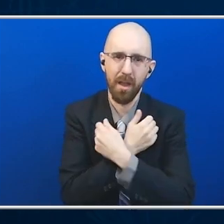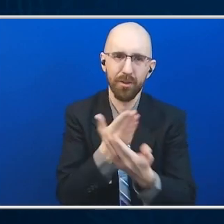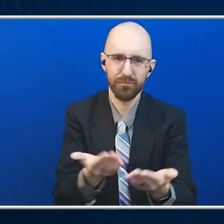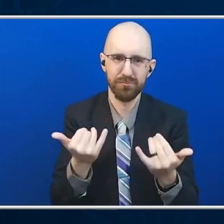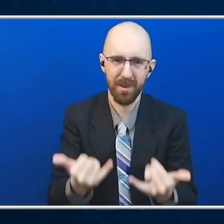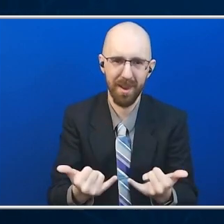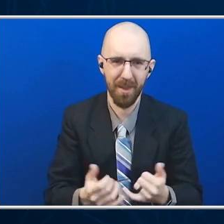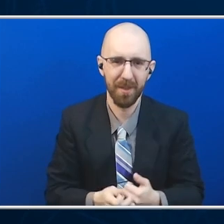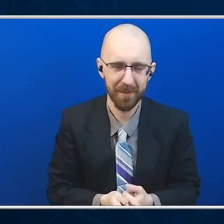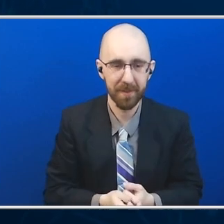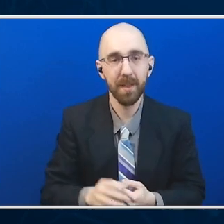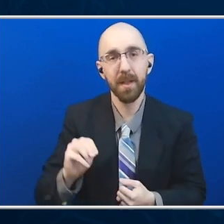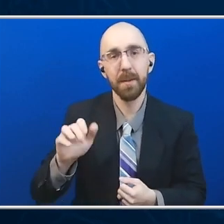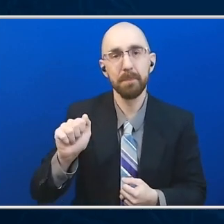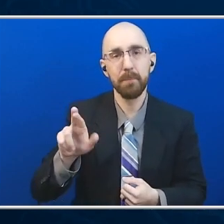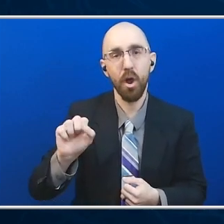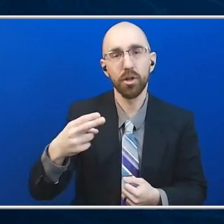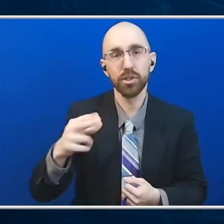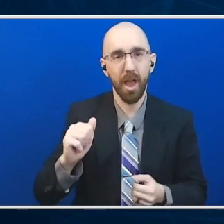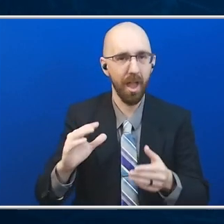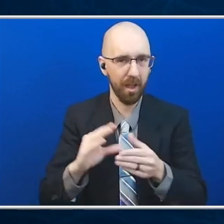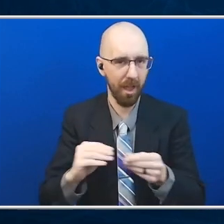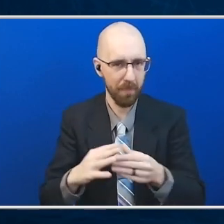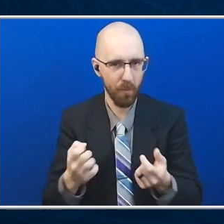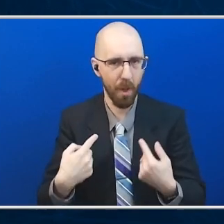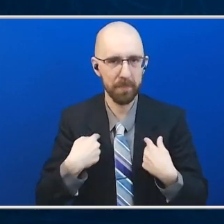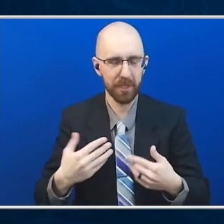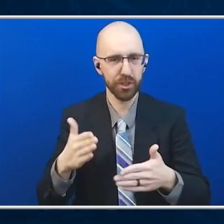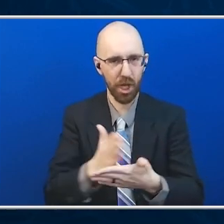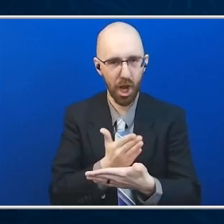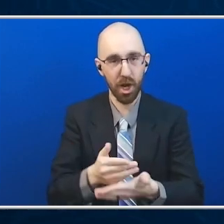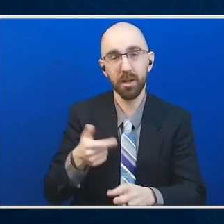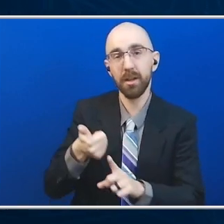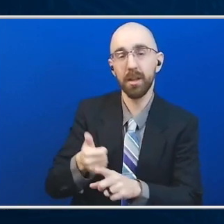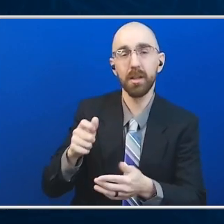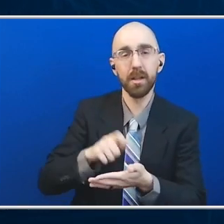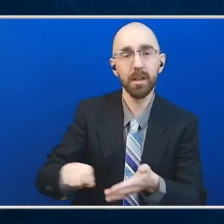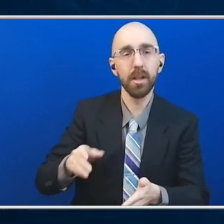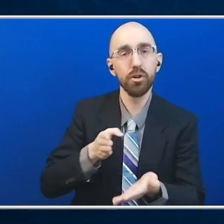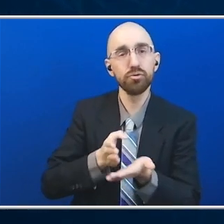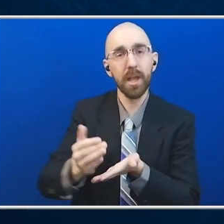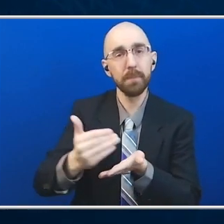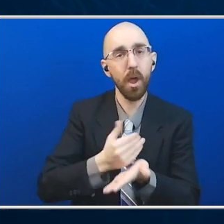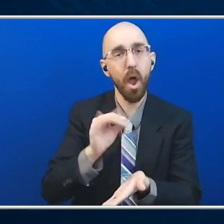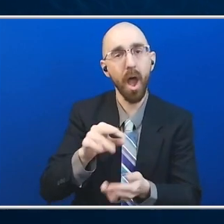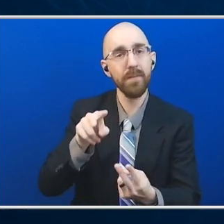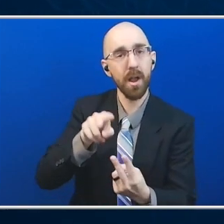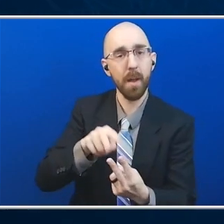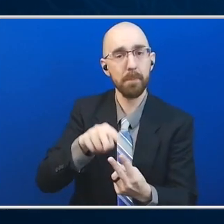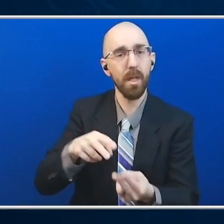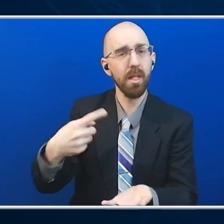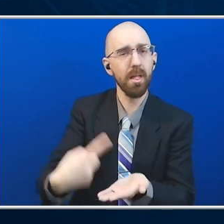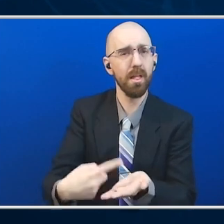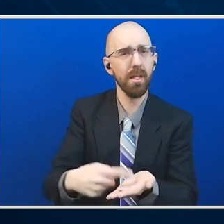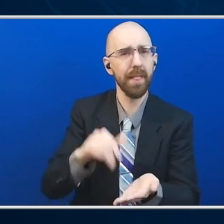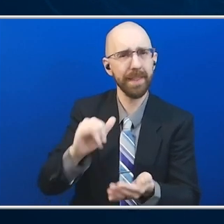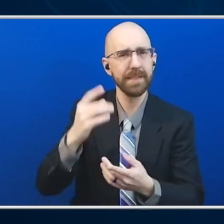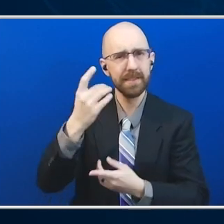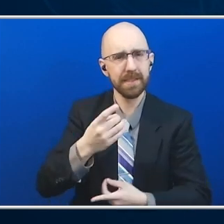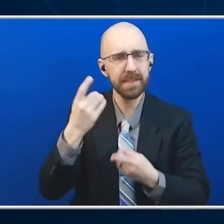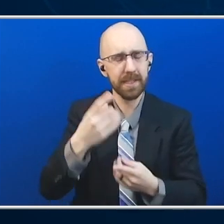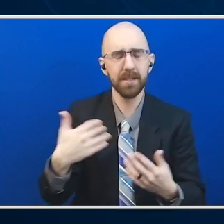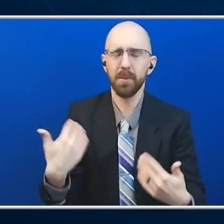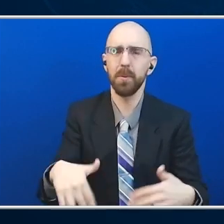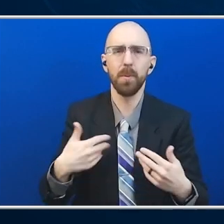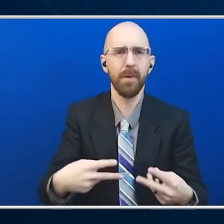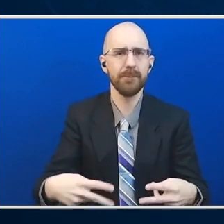Marcia has a comment she'd like me to share. Marcia writes, the transparency of the couple in discussing this disease is so valuable,